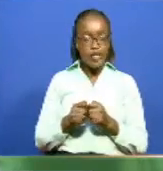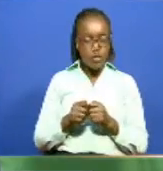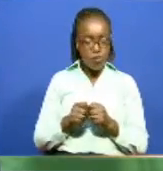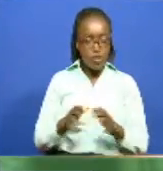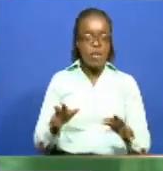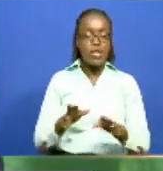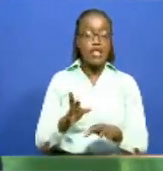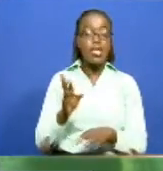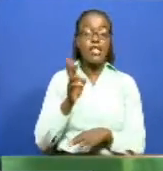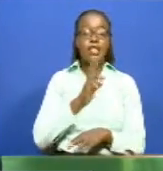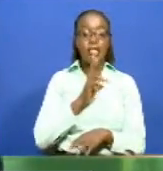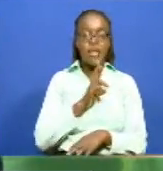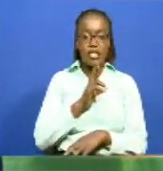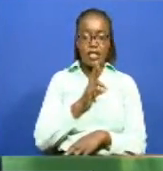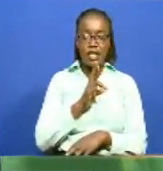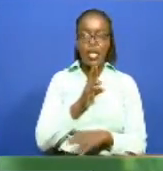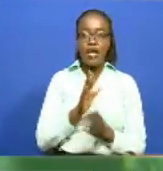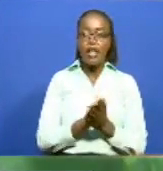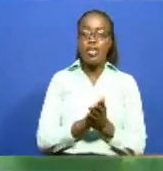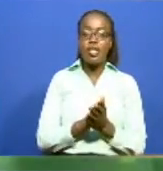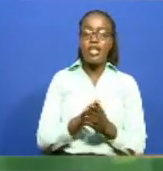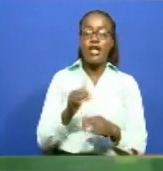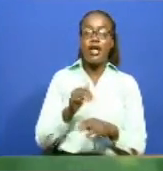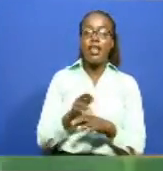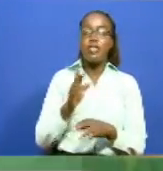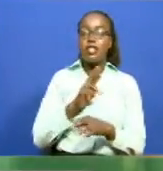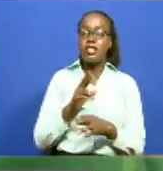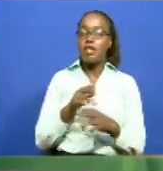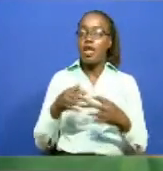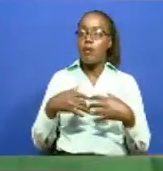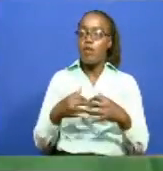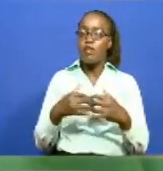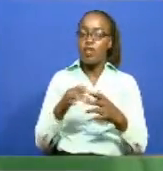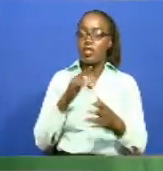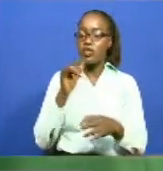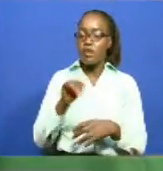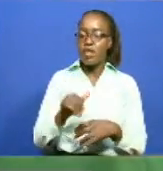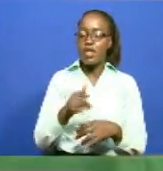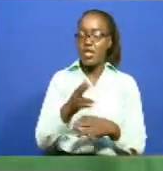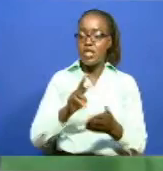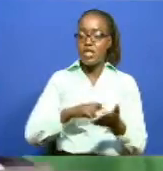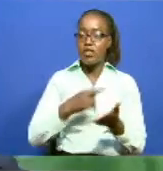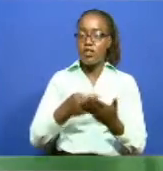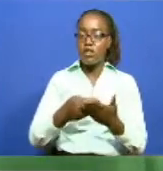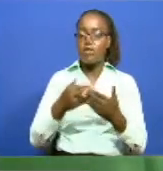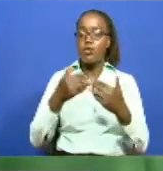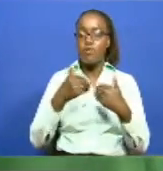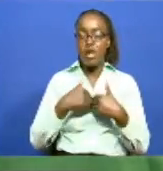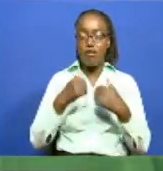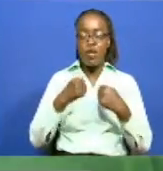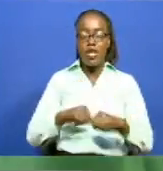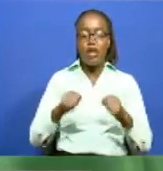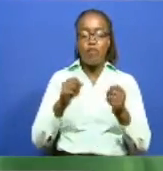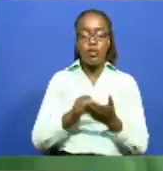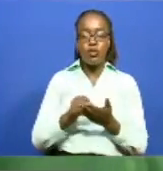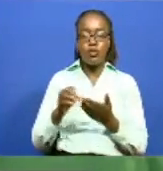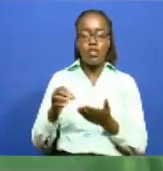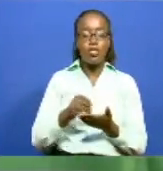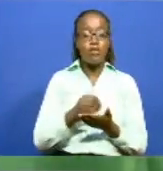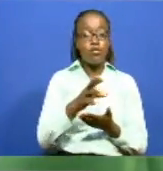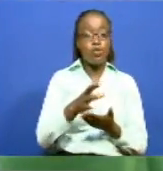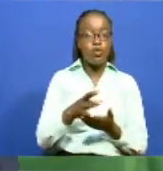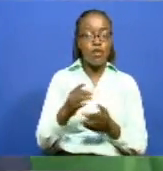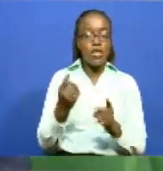something that we call at-risk manufacture, such that this resource that we get, we can be able to distribute to various